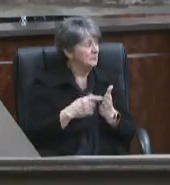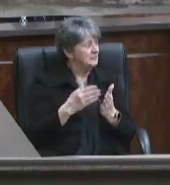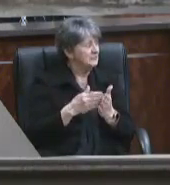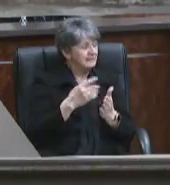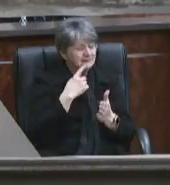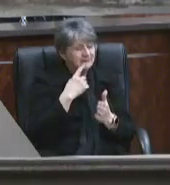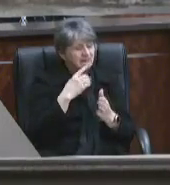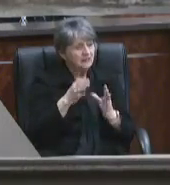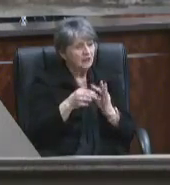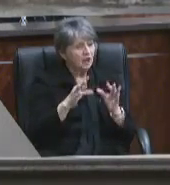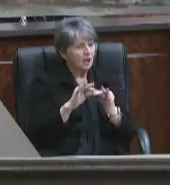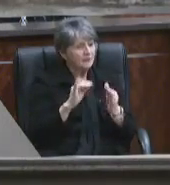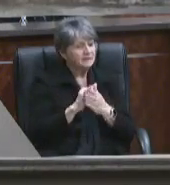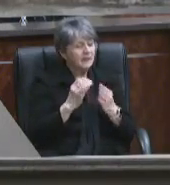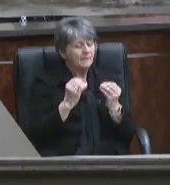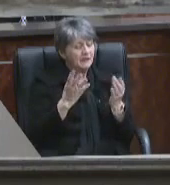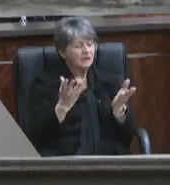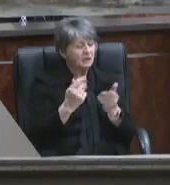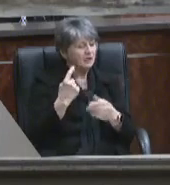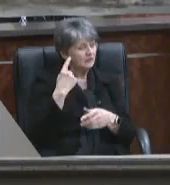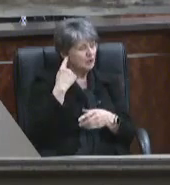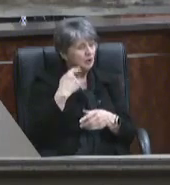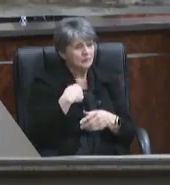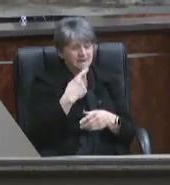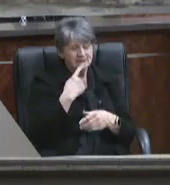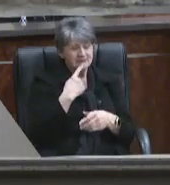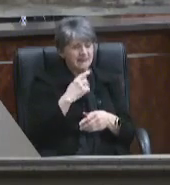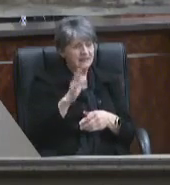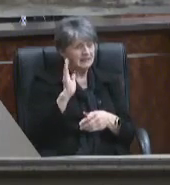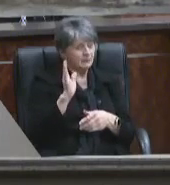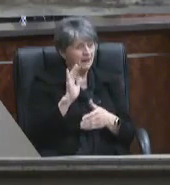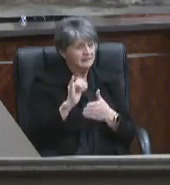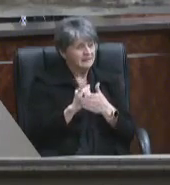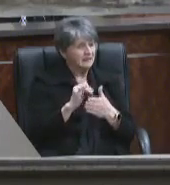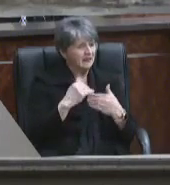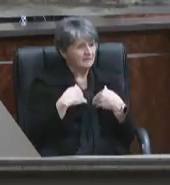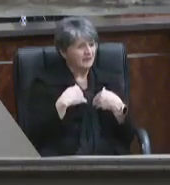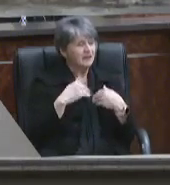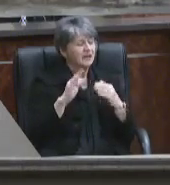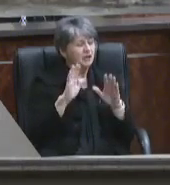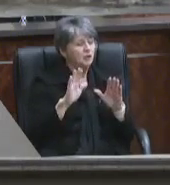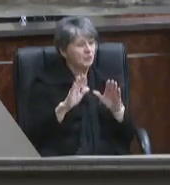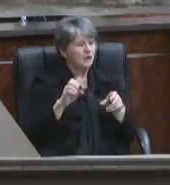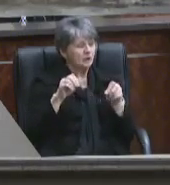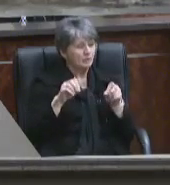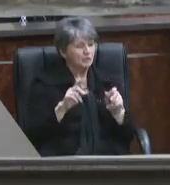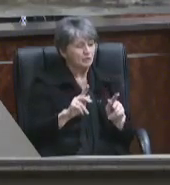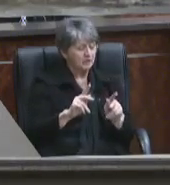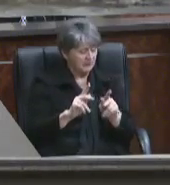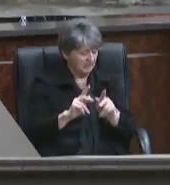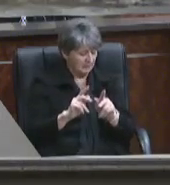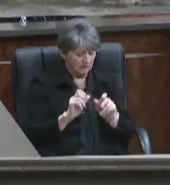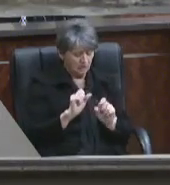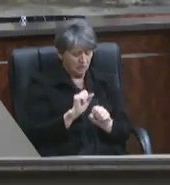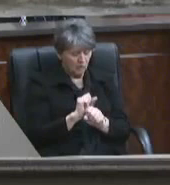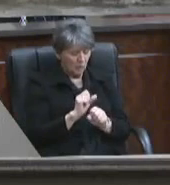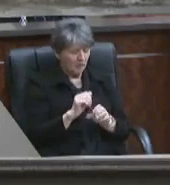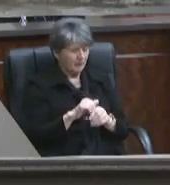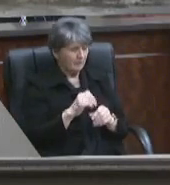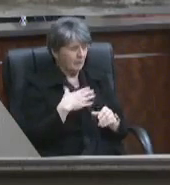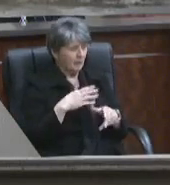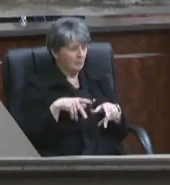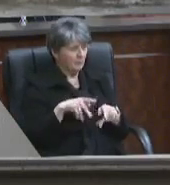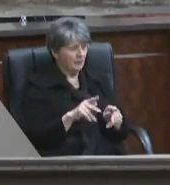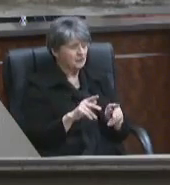many here have heard me say in the past, that I have had a great opportunity to work in my professional